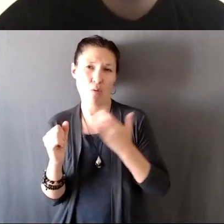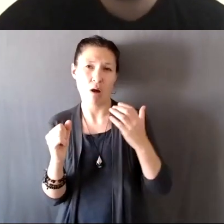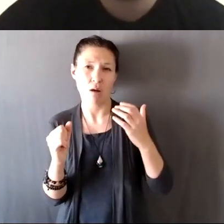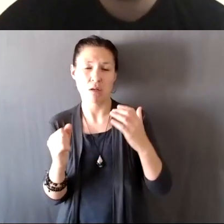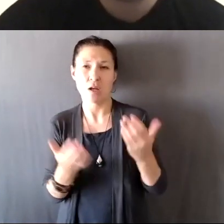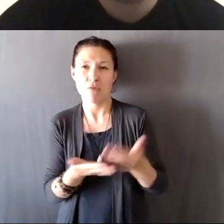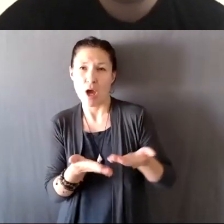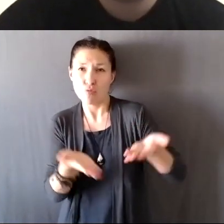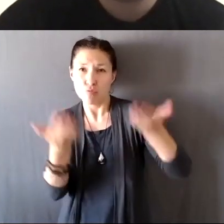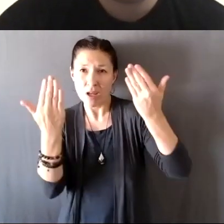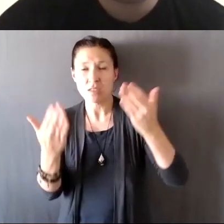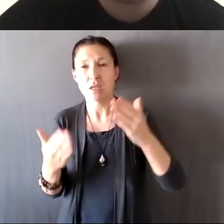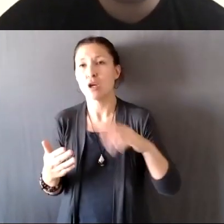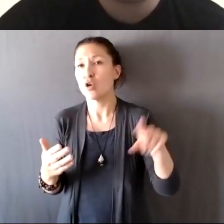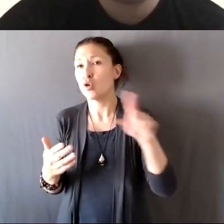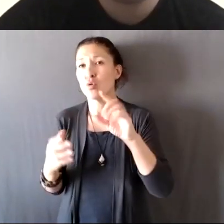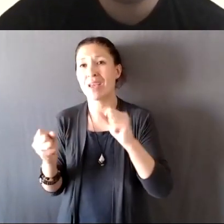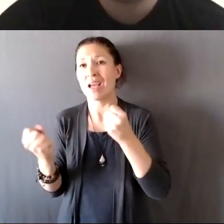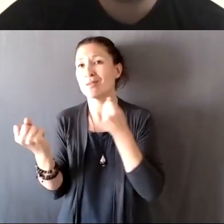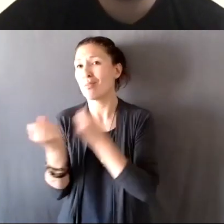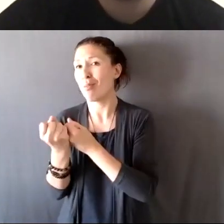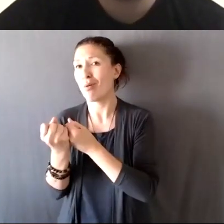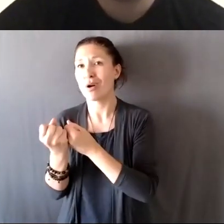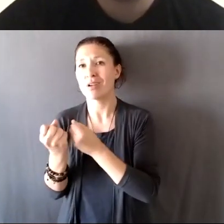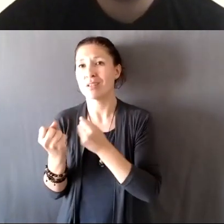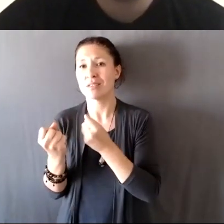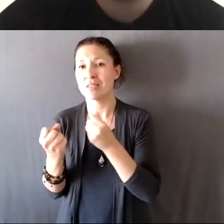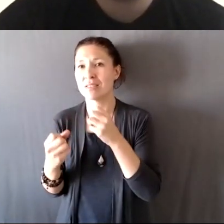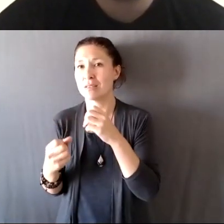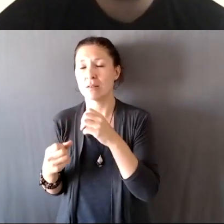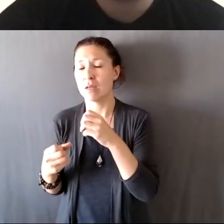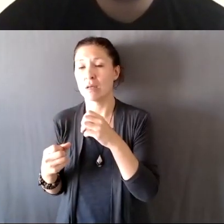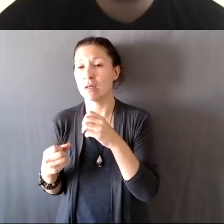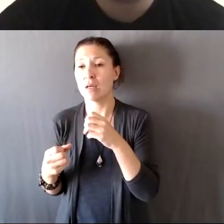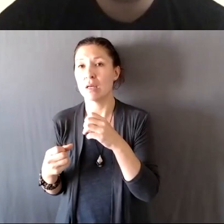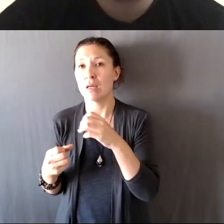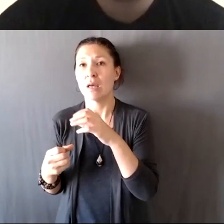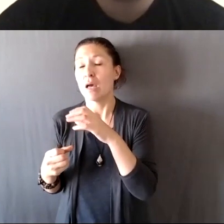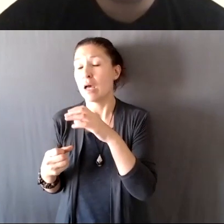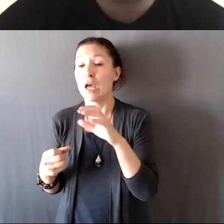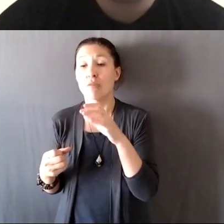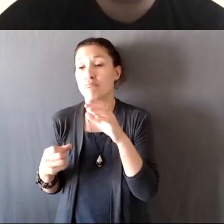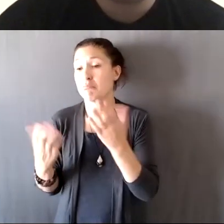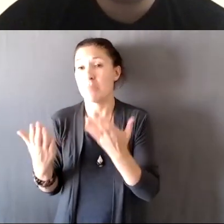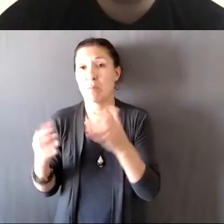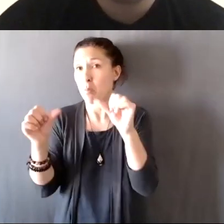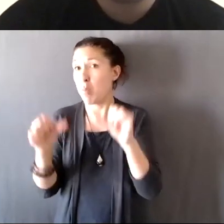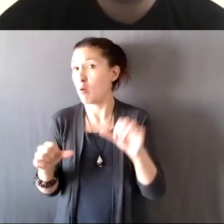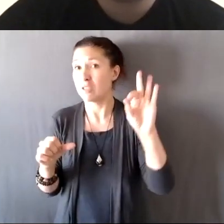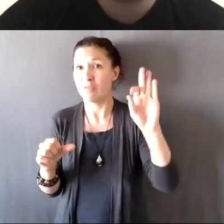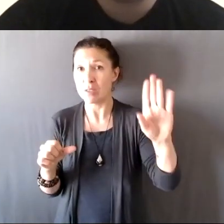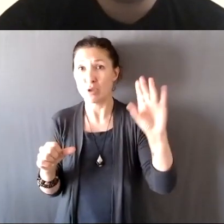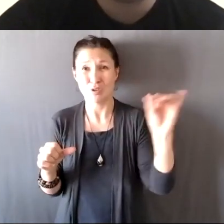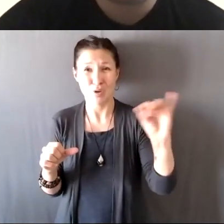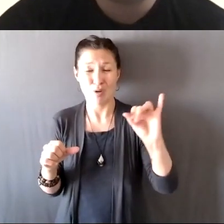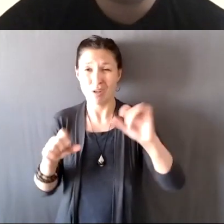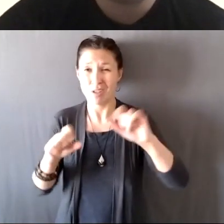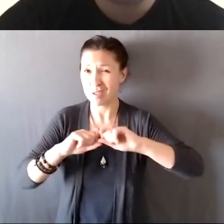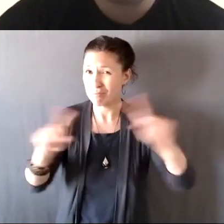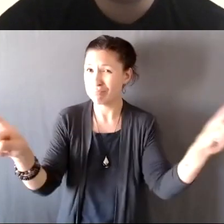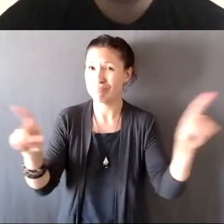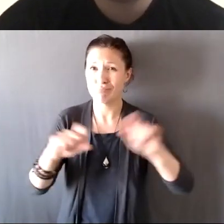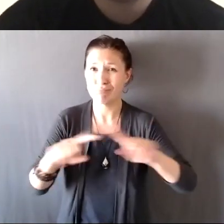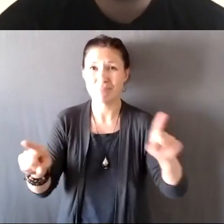our website or Facebook. Yes, please share widely and donate if you feel so